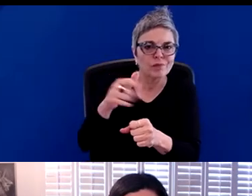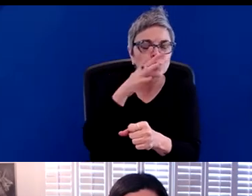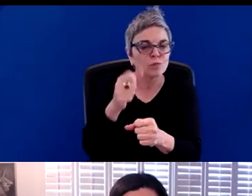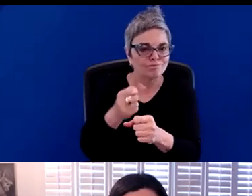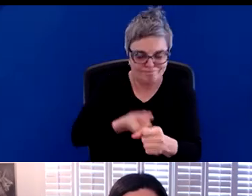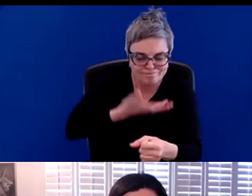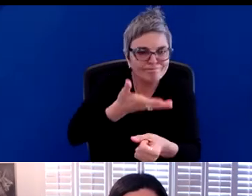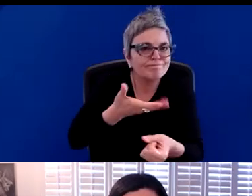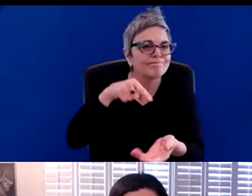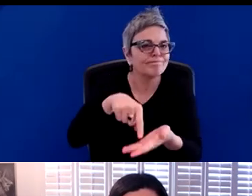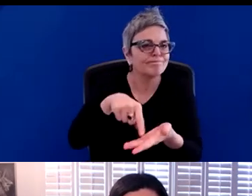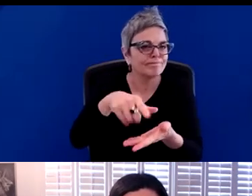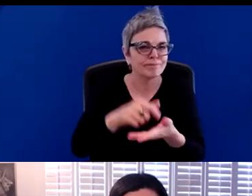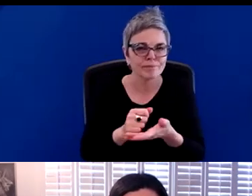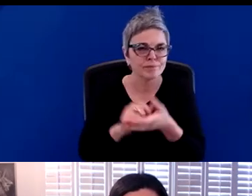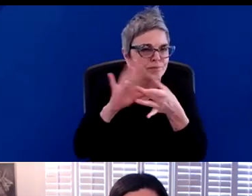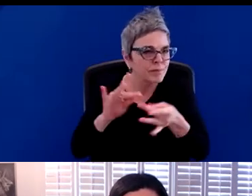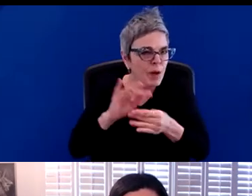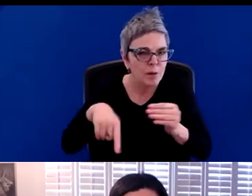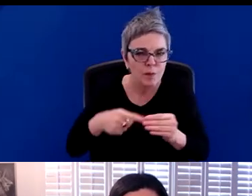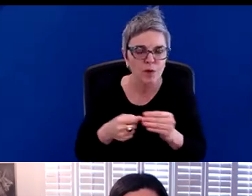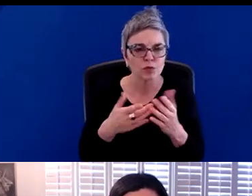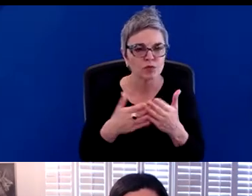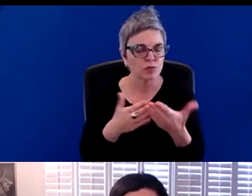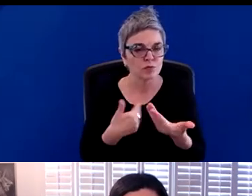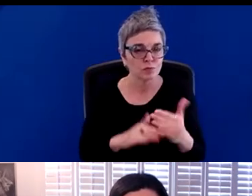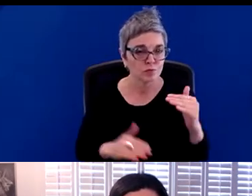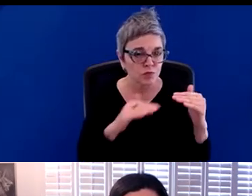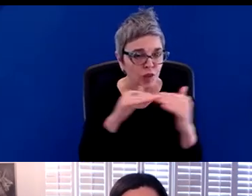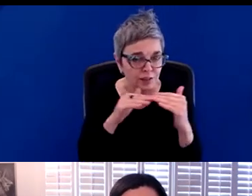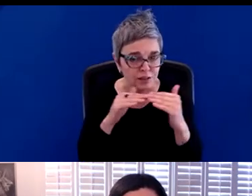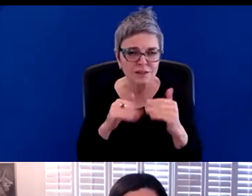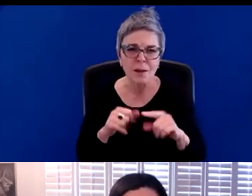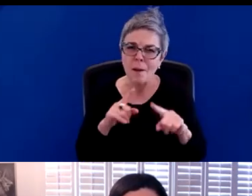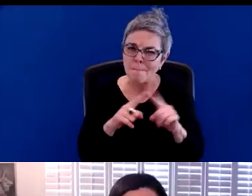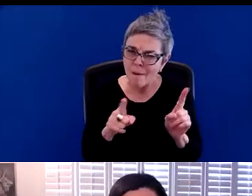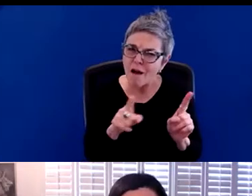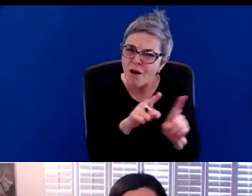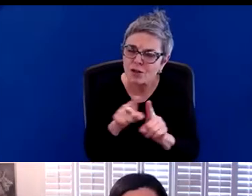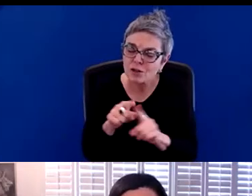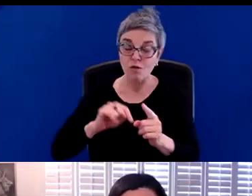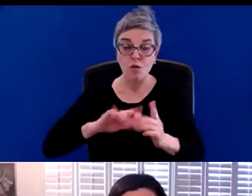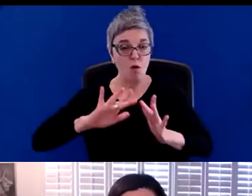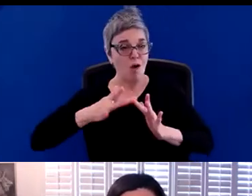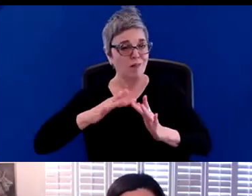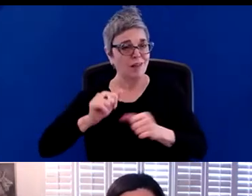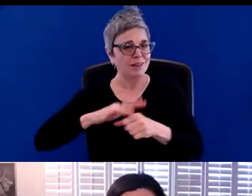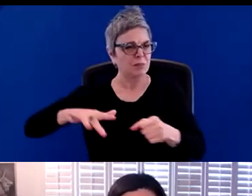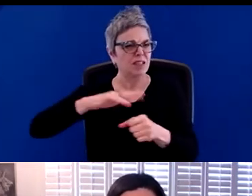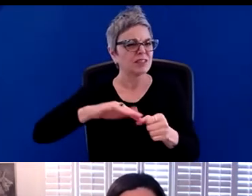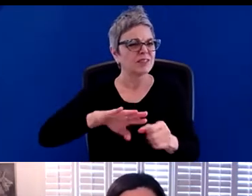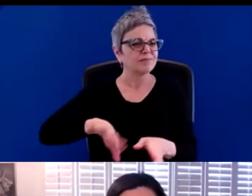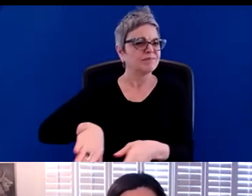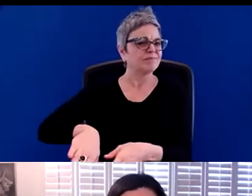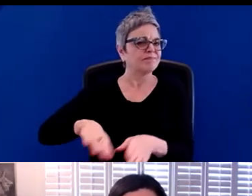justice, there's also been a kind of dismissal of online spaces, or you know, a kind of dismissal of